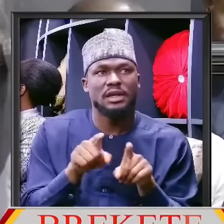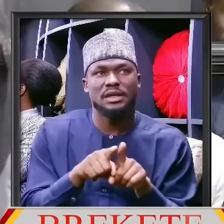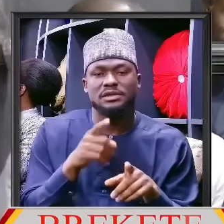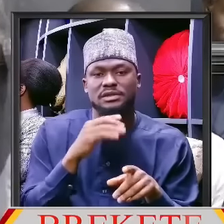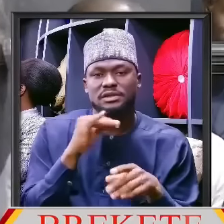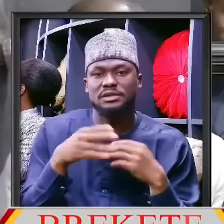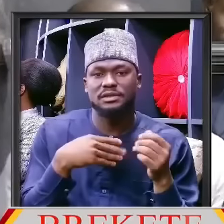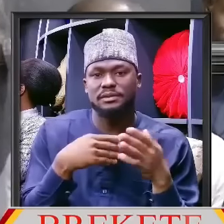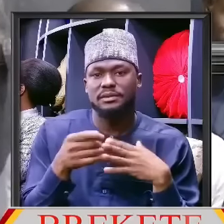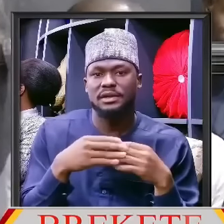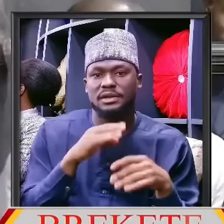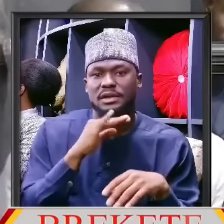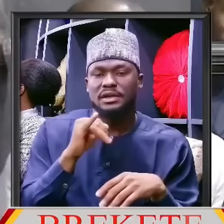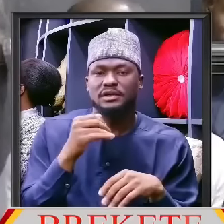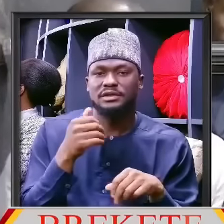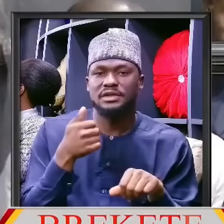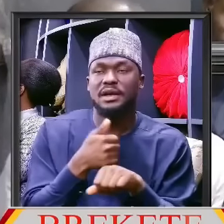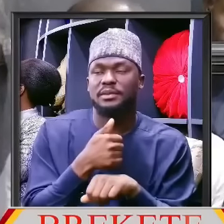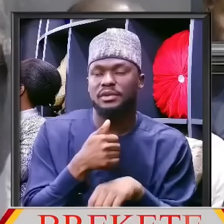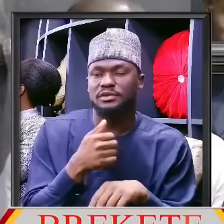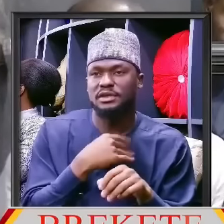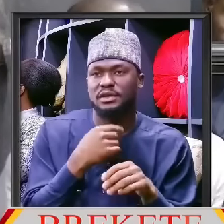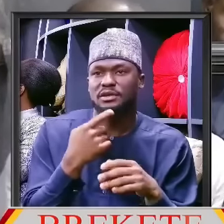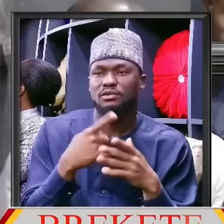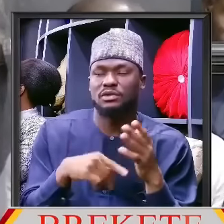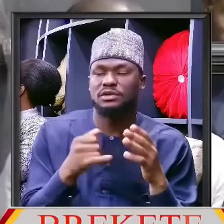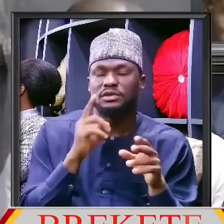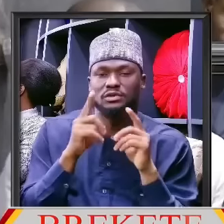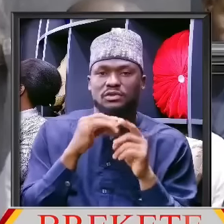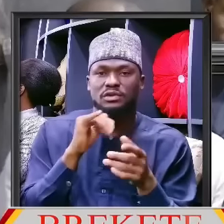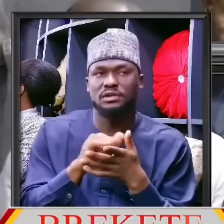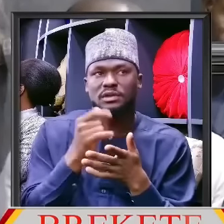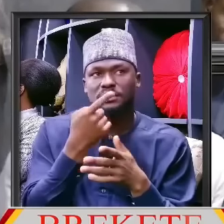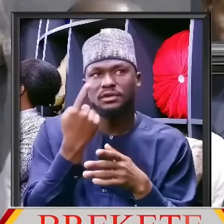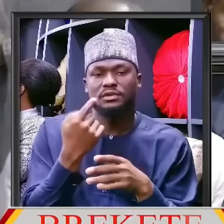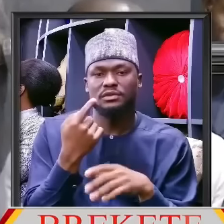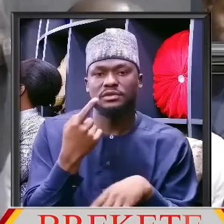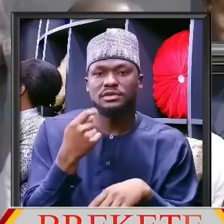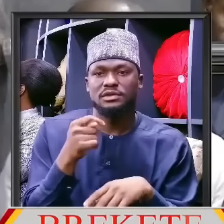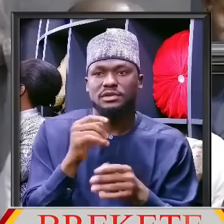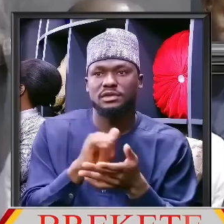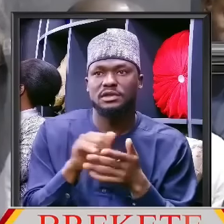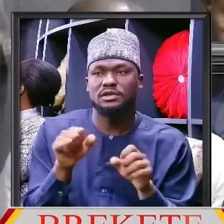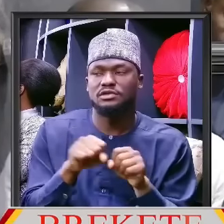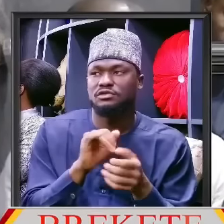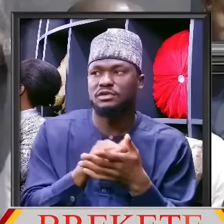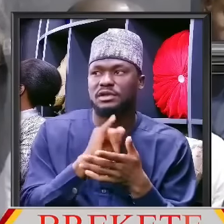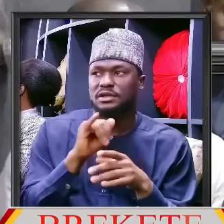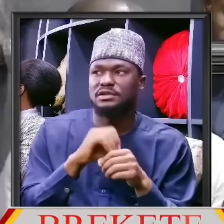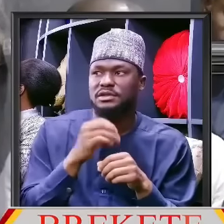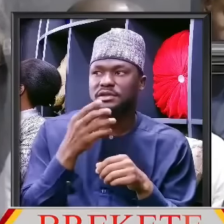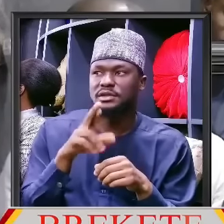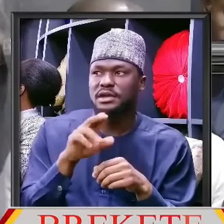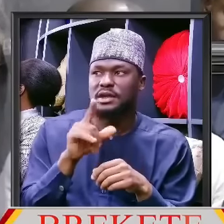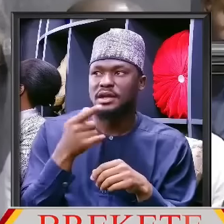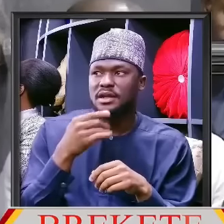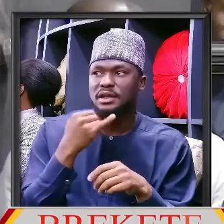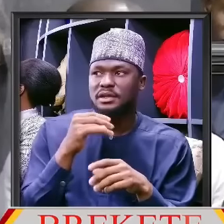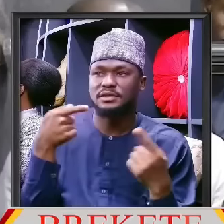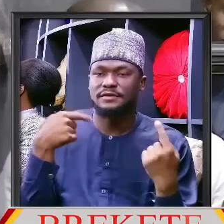saying na matter, na allegation and things we talk because the koi shoe way there for their leg, they pain